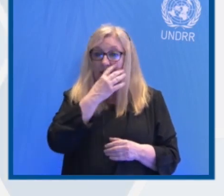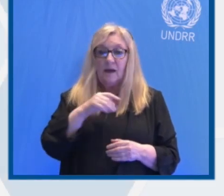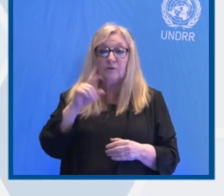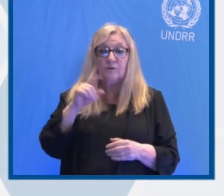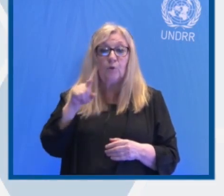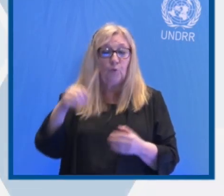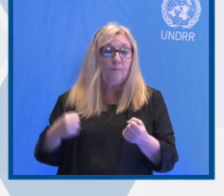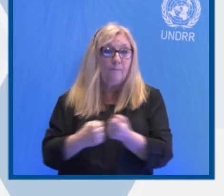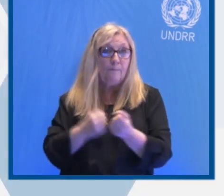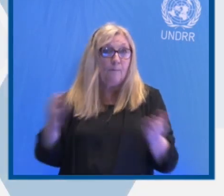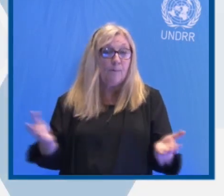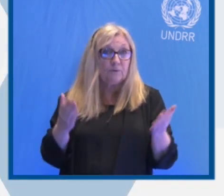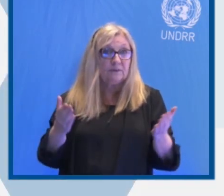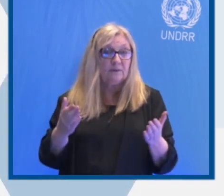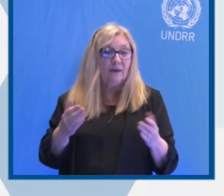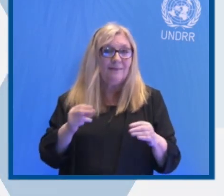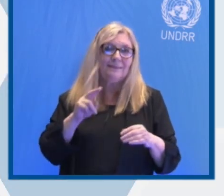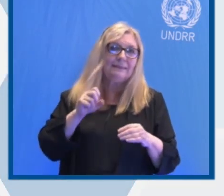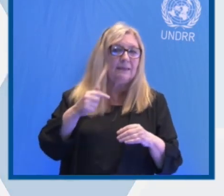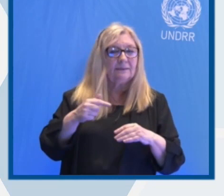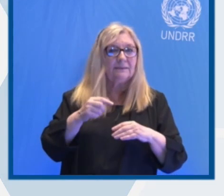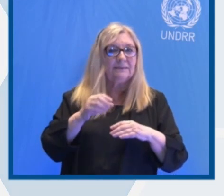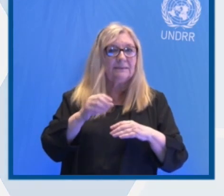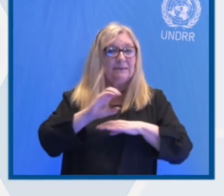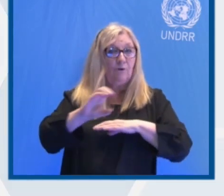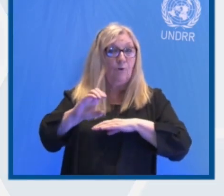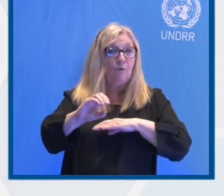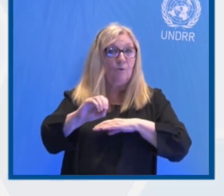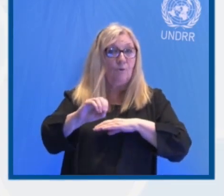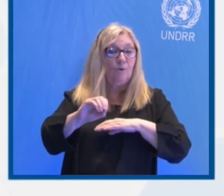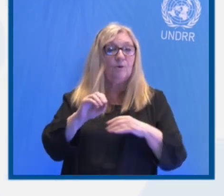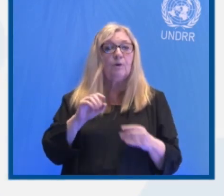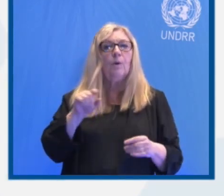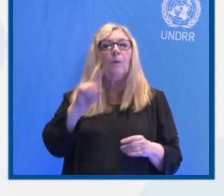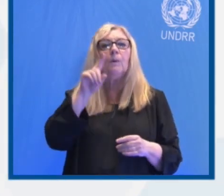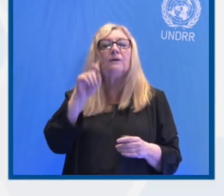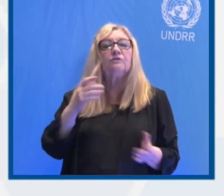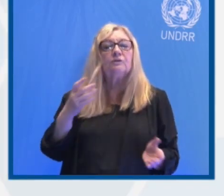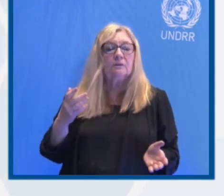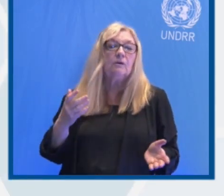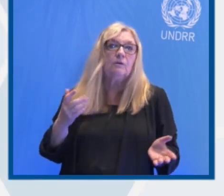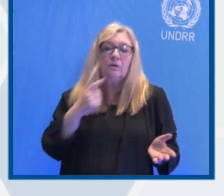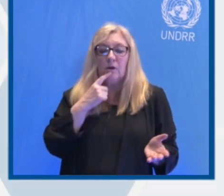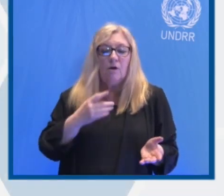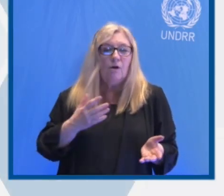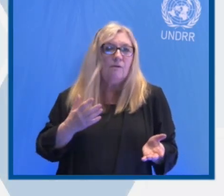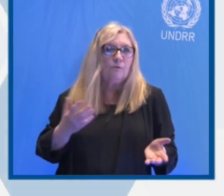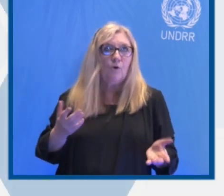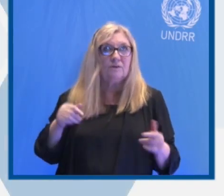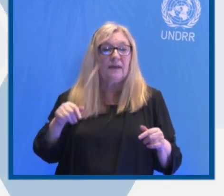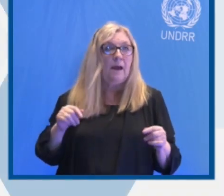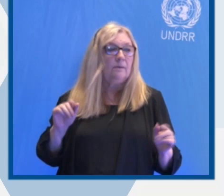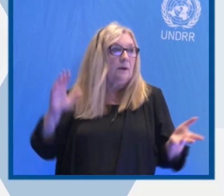zero investment in net zero infrastructure. So the question is, of course, there's a much needed rush to